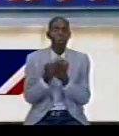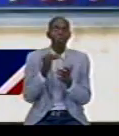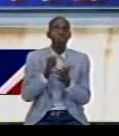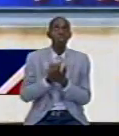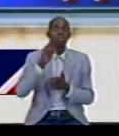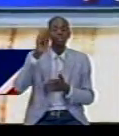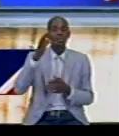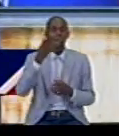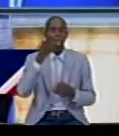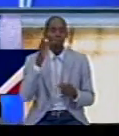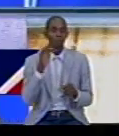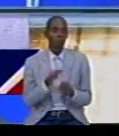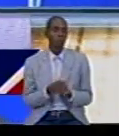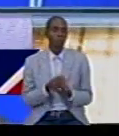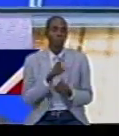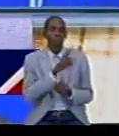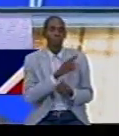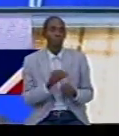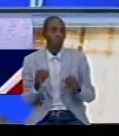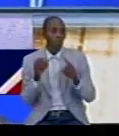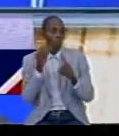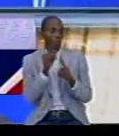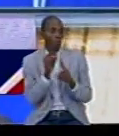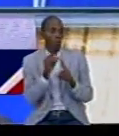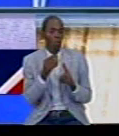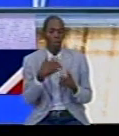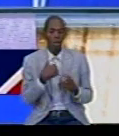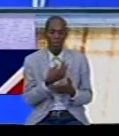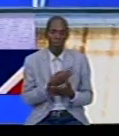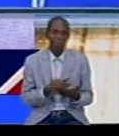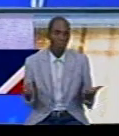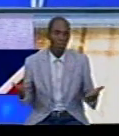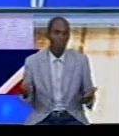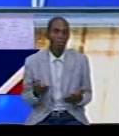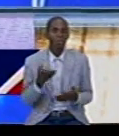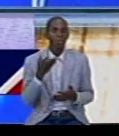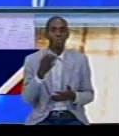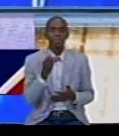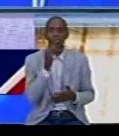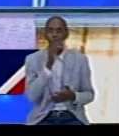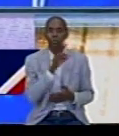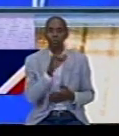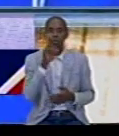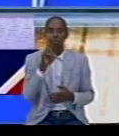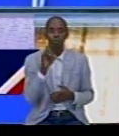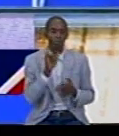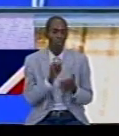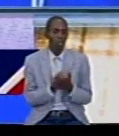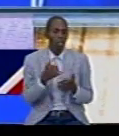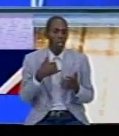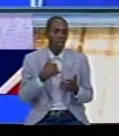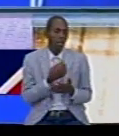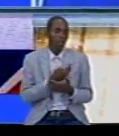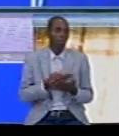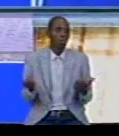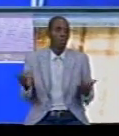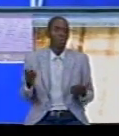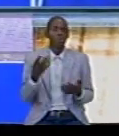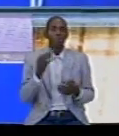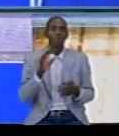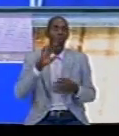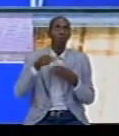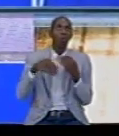No one has failed. It says there has not failed one word of all his